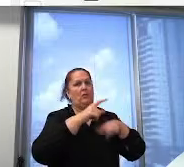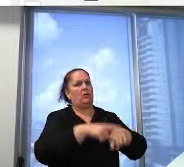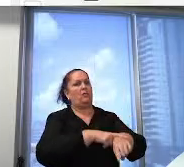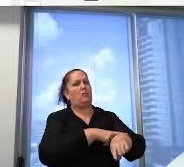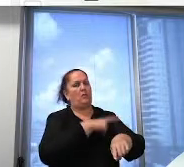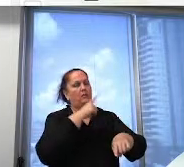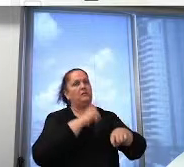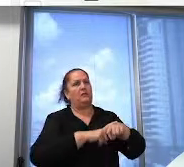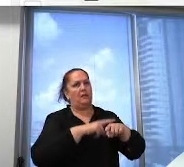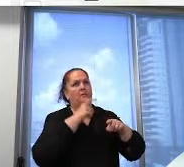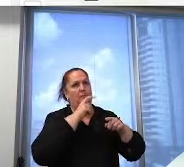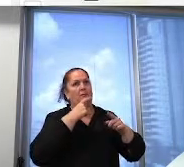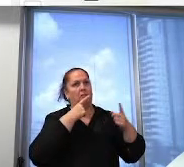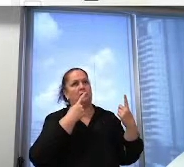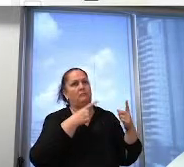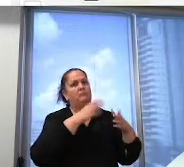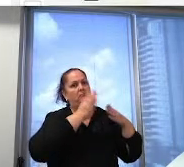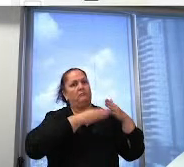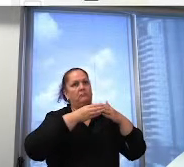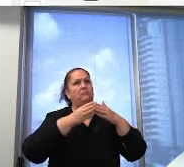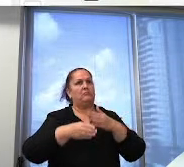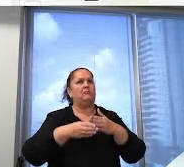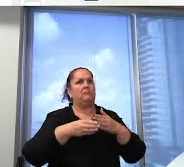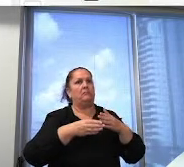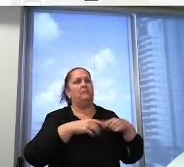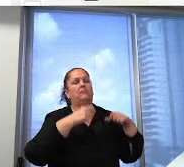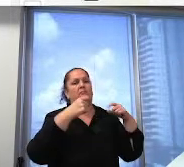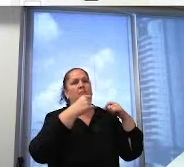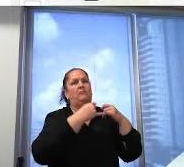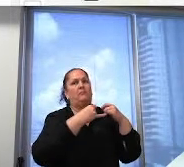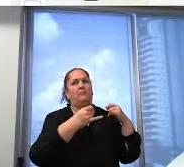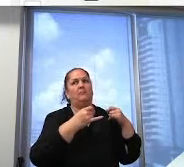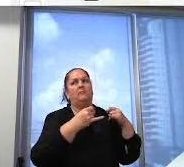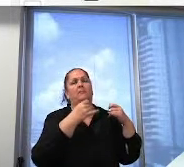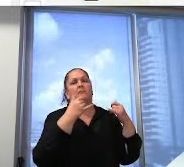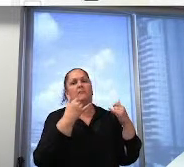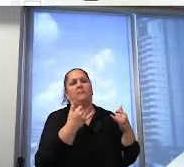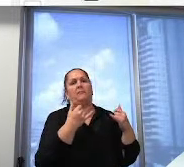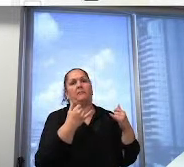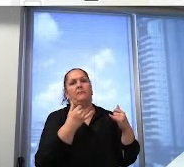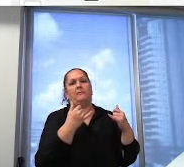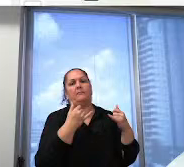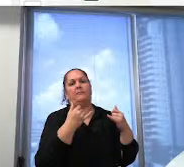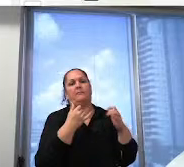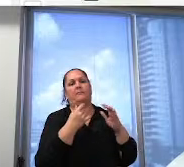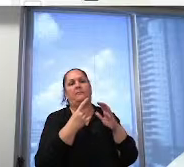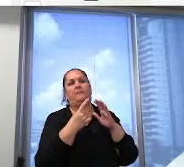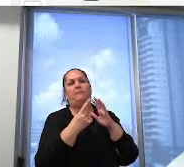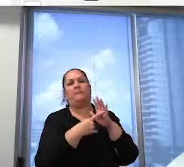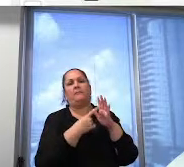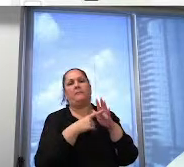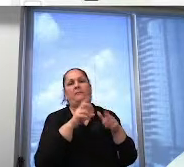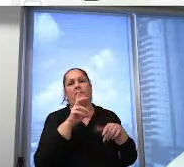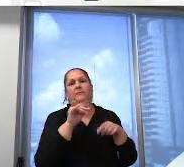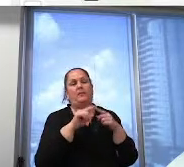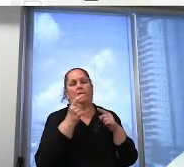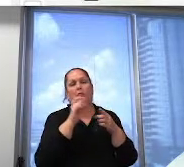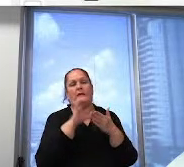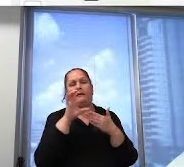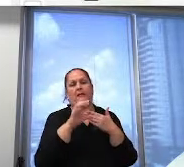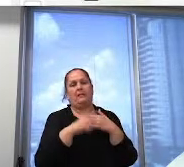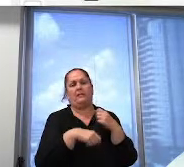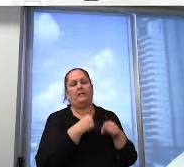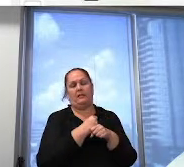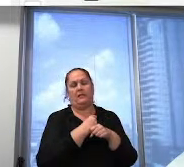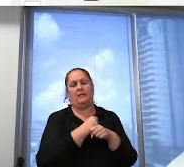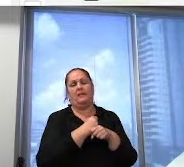projects take a long time to be able to execute plan, particularly transmission line rebuilds. They're not as easy. It's not, sometimes you cannot do it within one